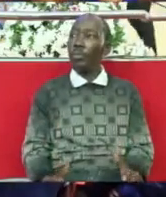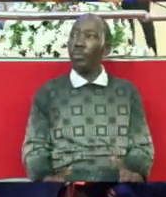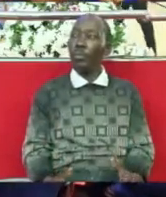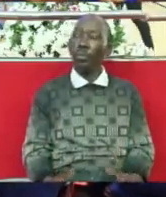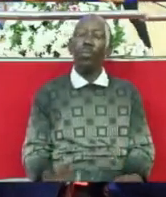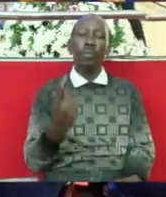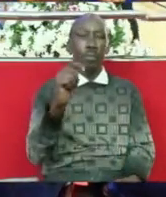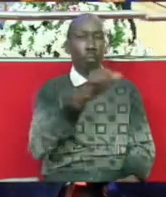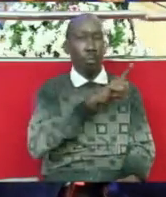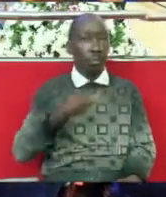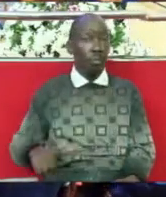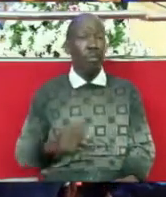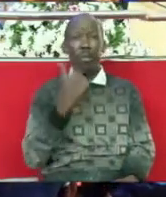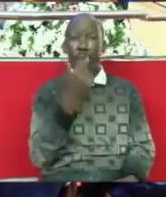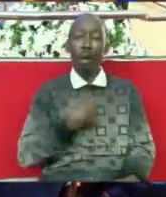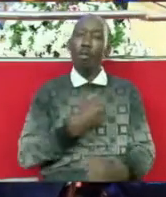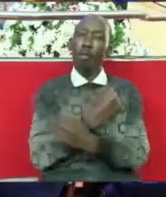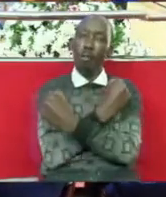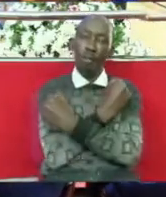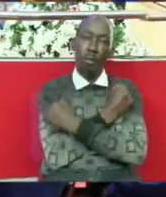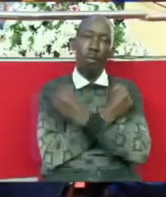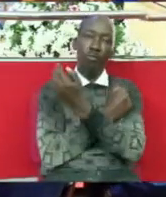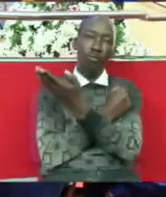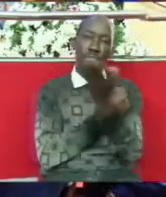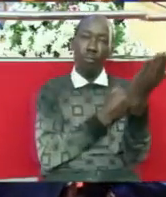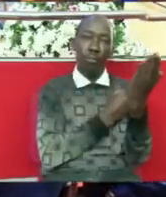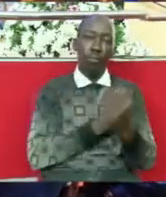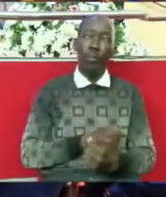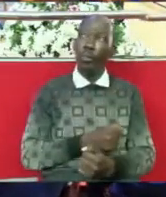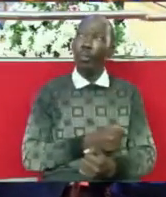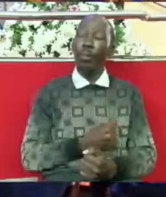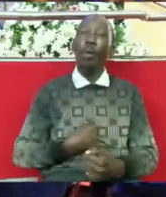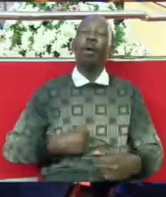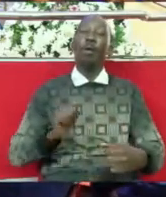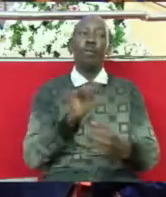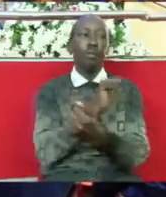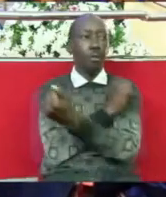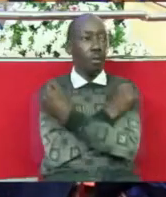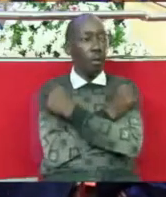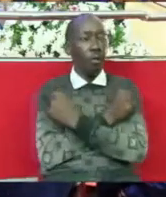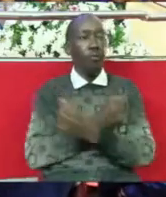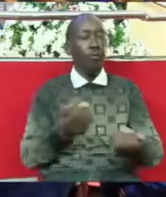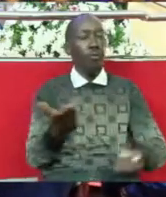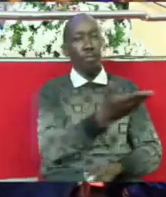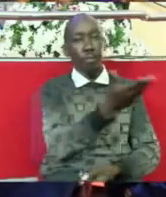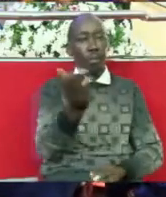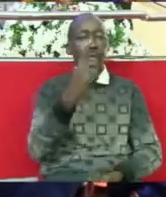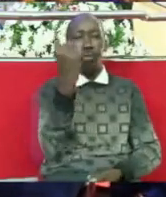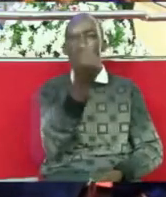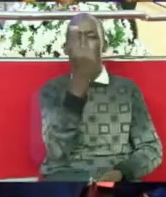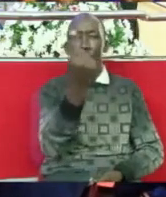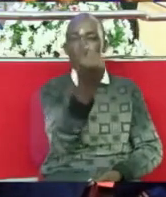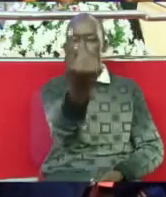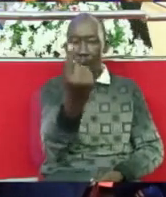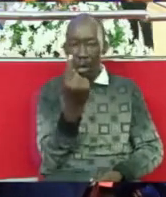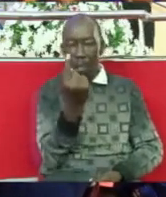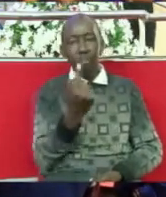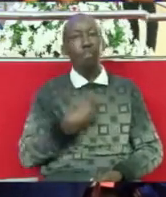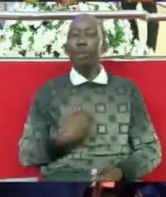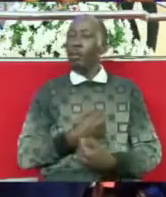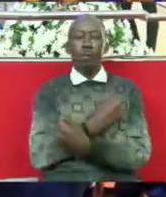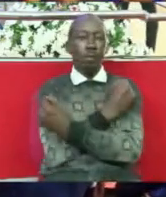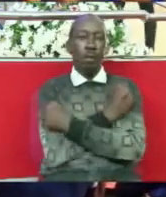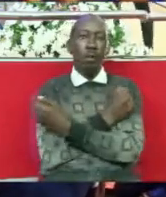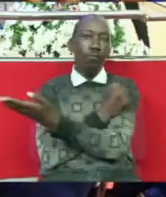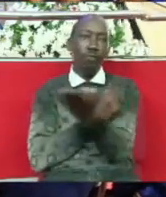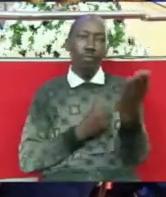The Lord is saying, I love you. I love you. If you just come, I love